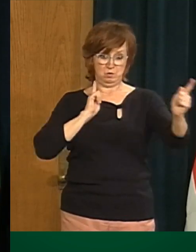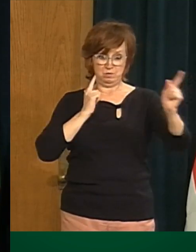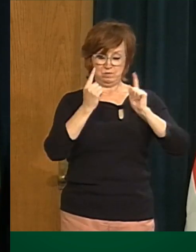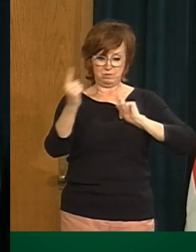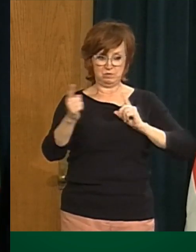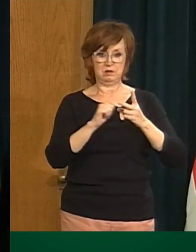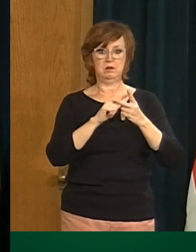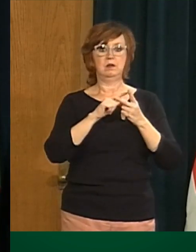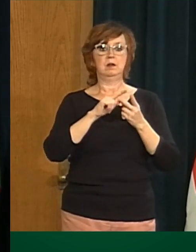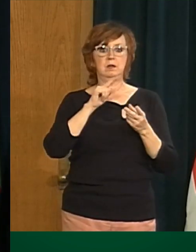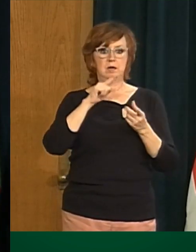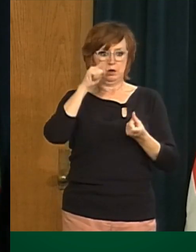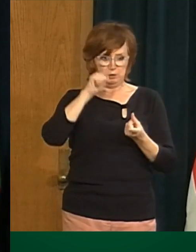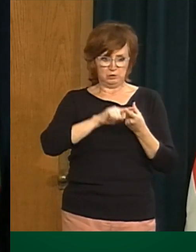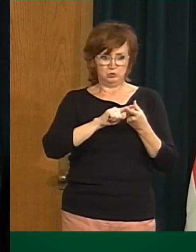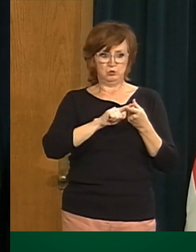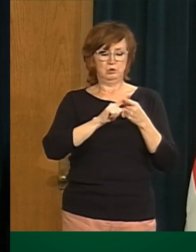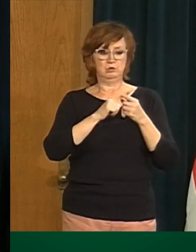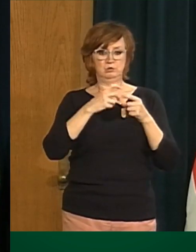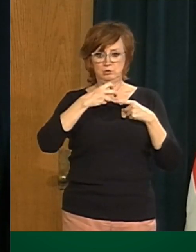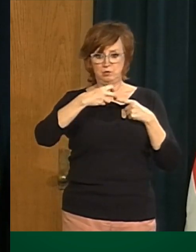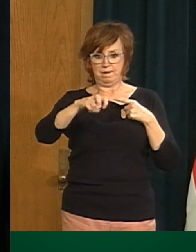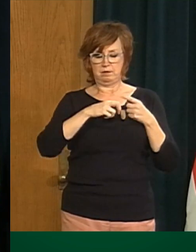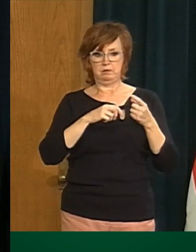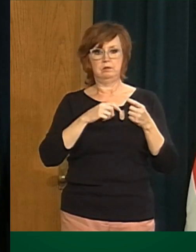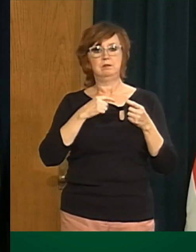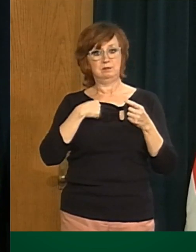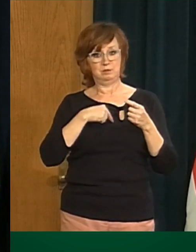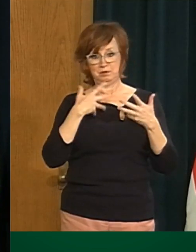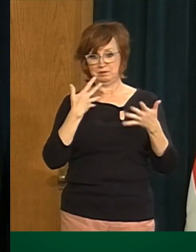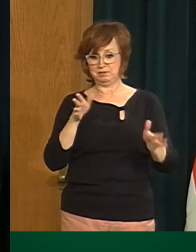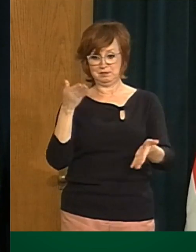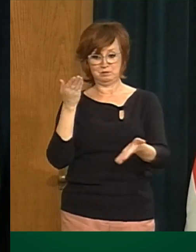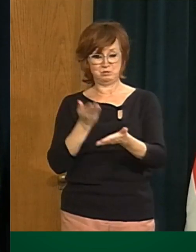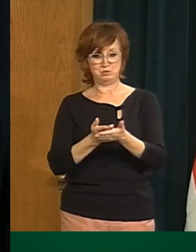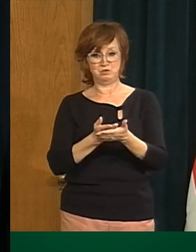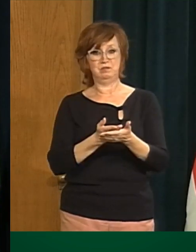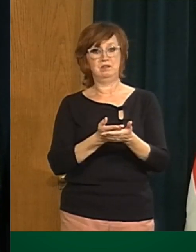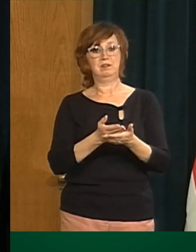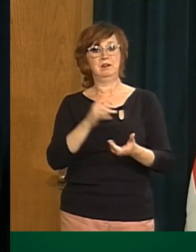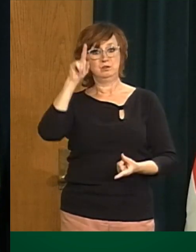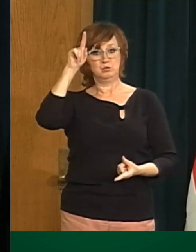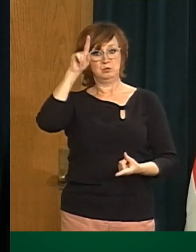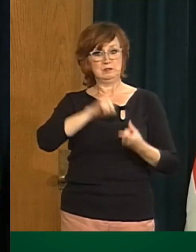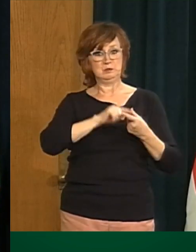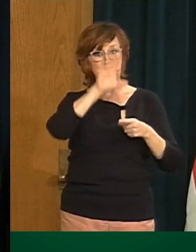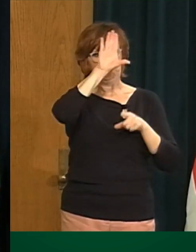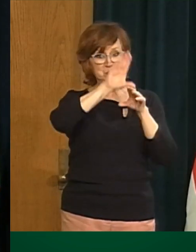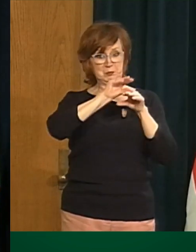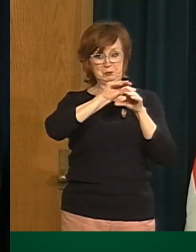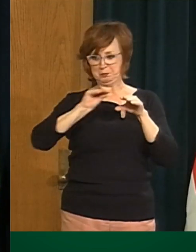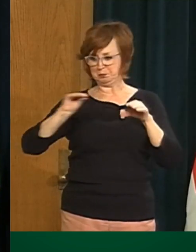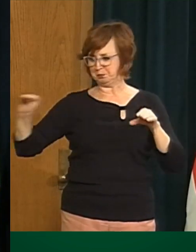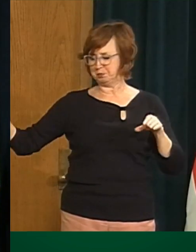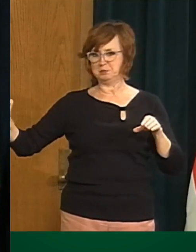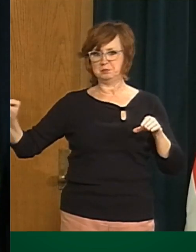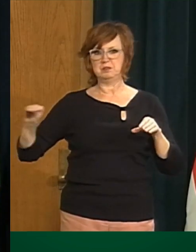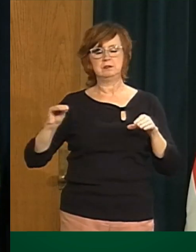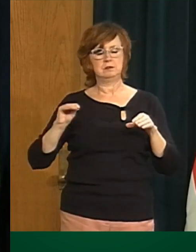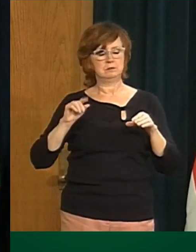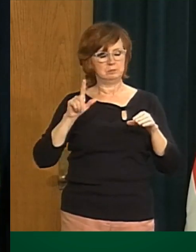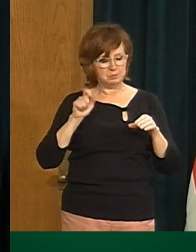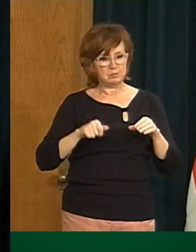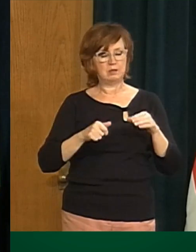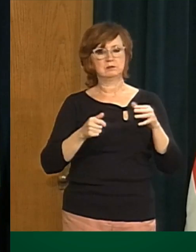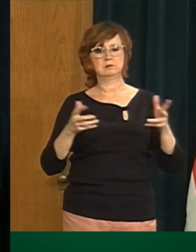our community, we are able to flatten the curve of COVID-19, and we need to have all hands on deck in that effort in the